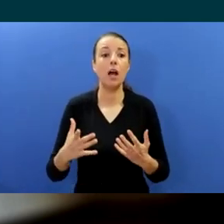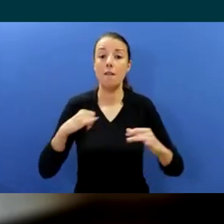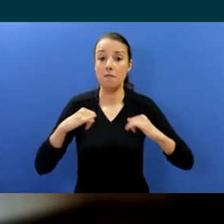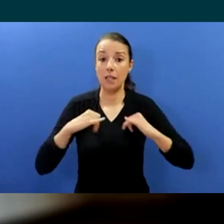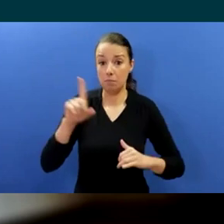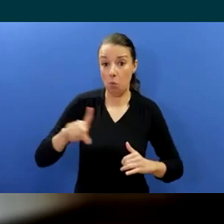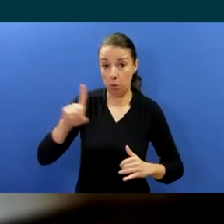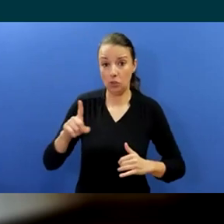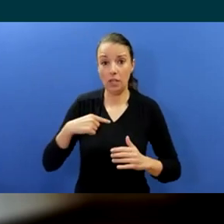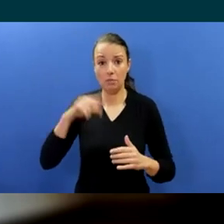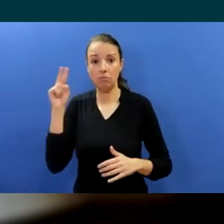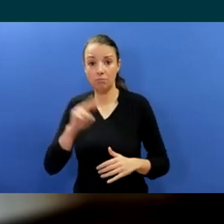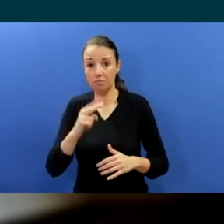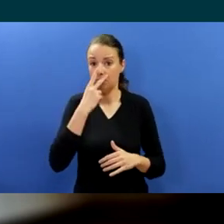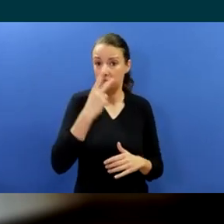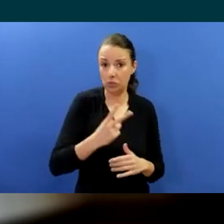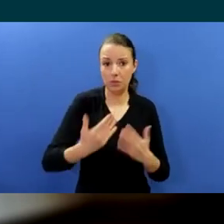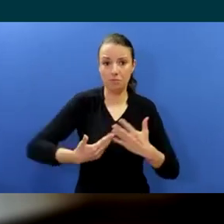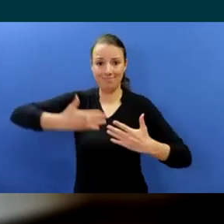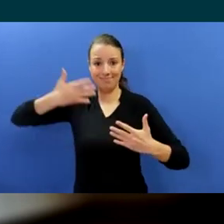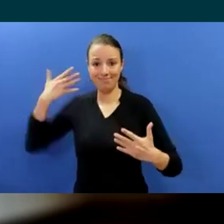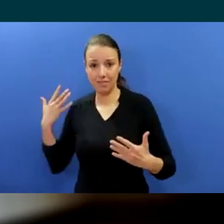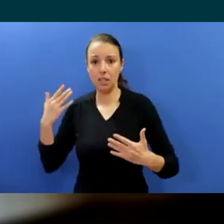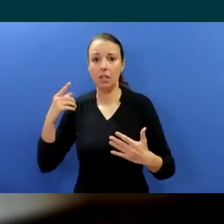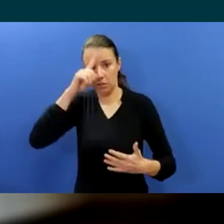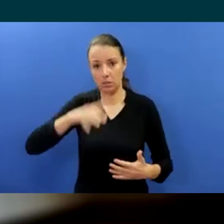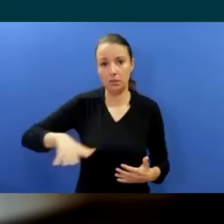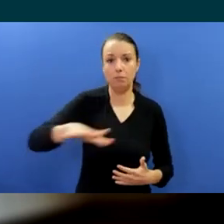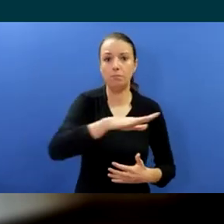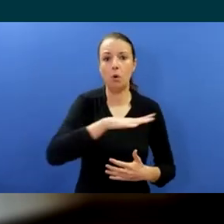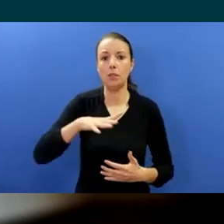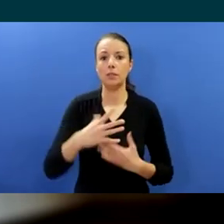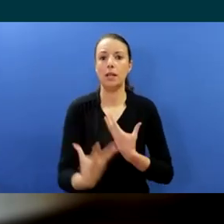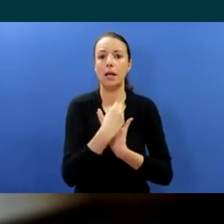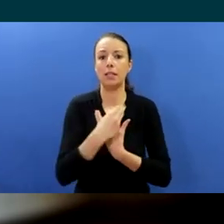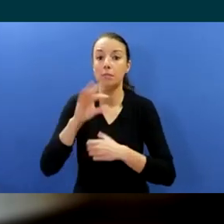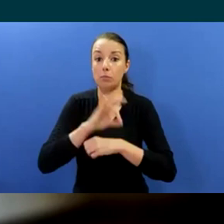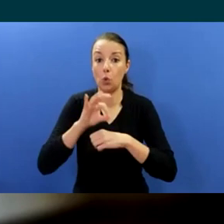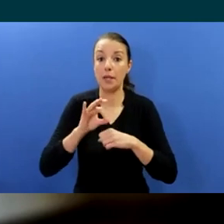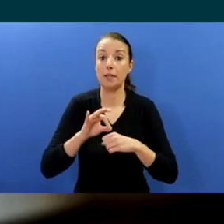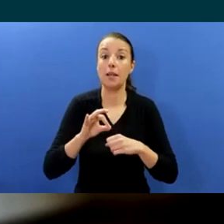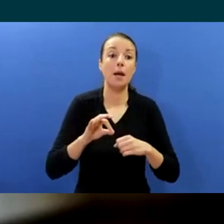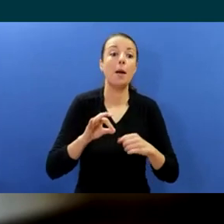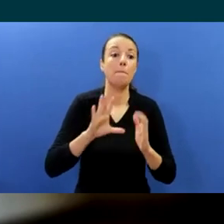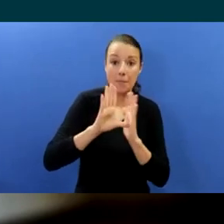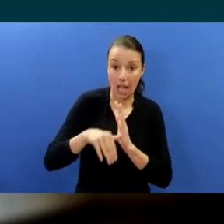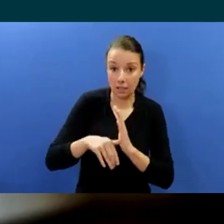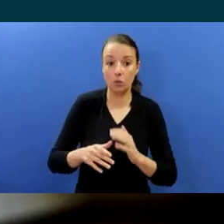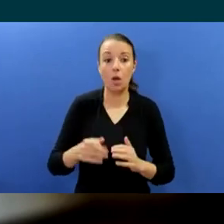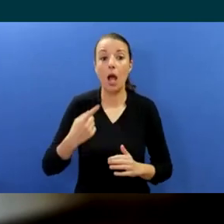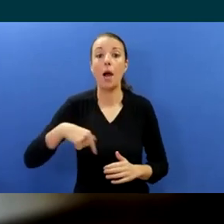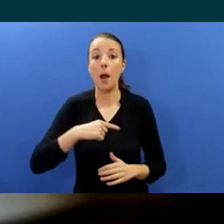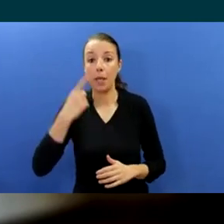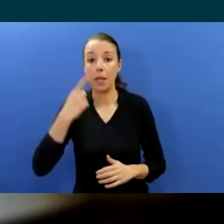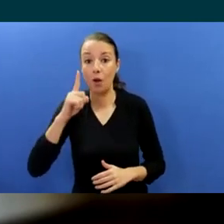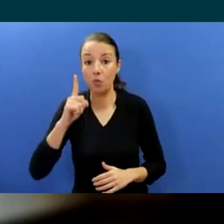urban projects, and it's really that it's changing the administration from within. if